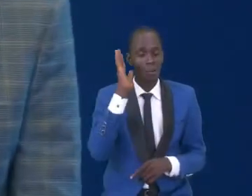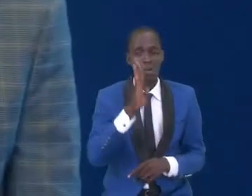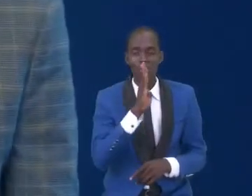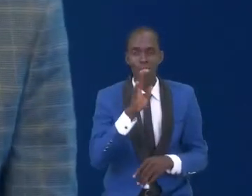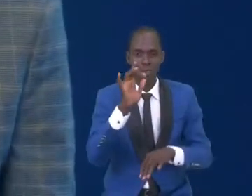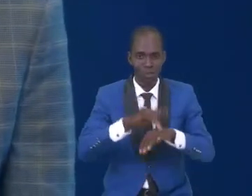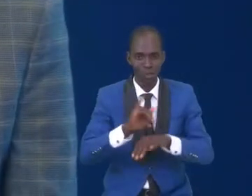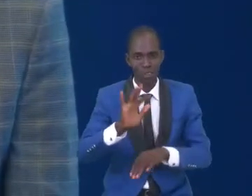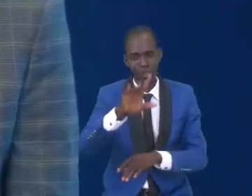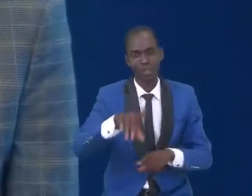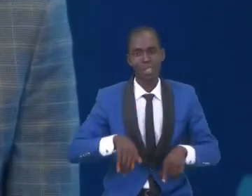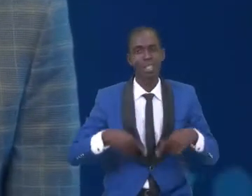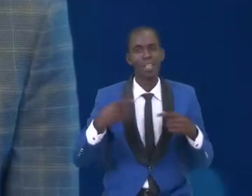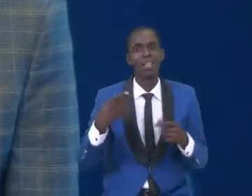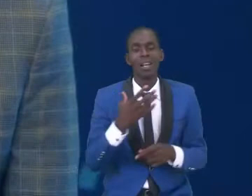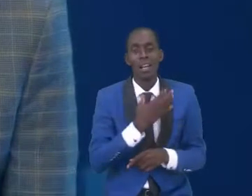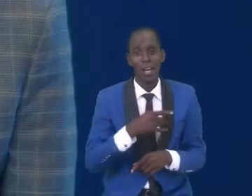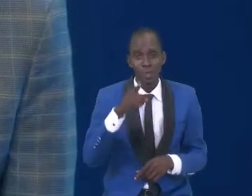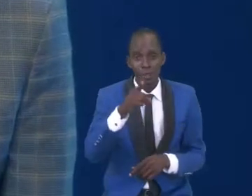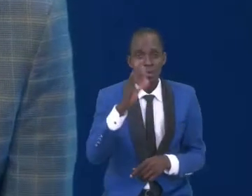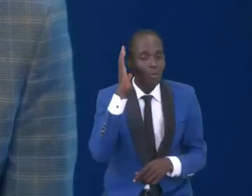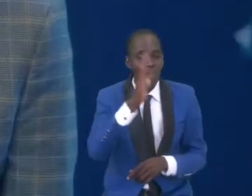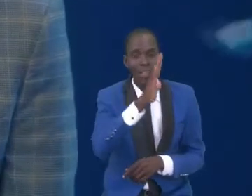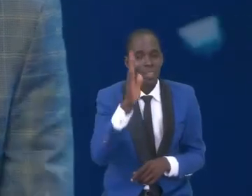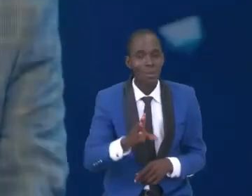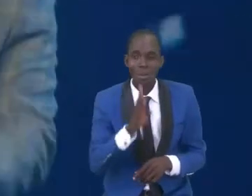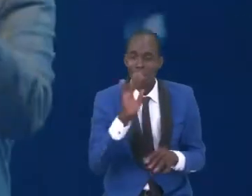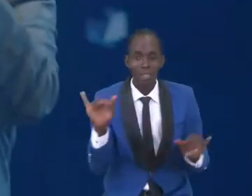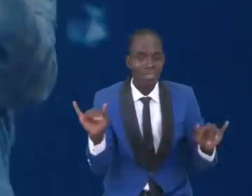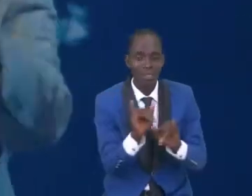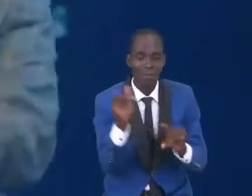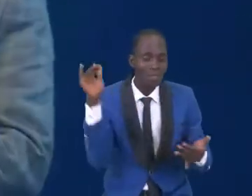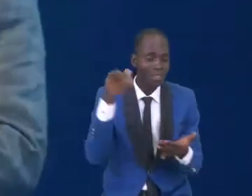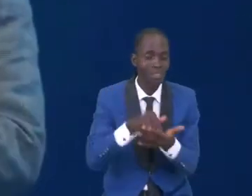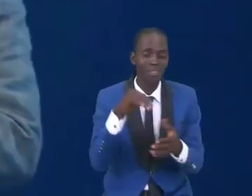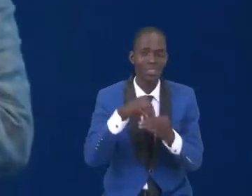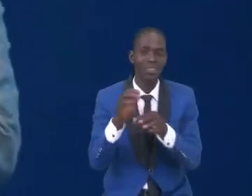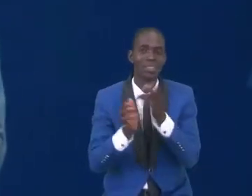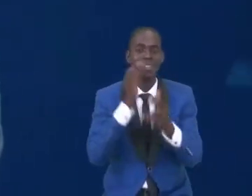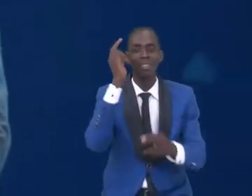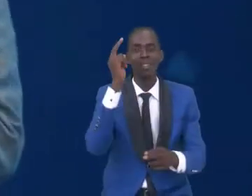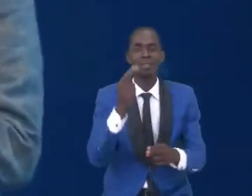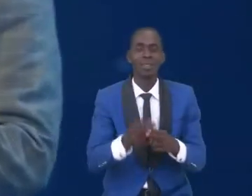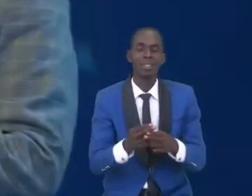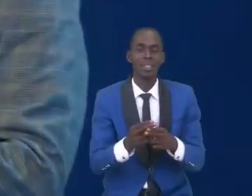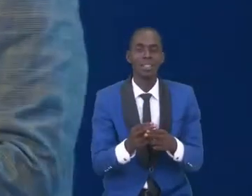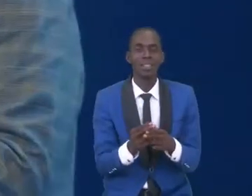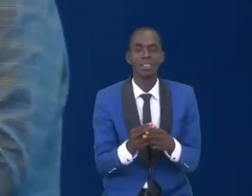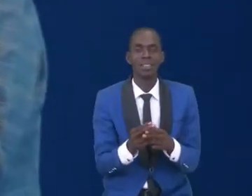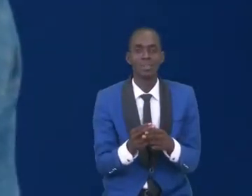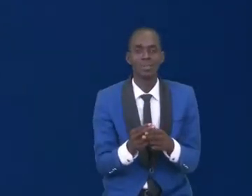life. And you will never be the same again in Jesus' name.